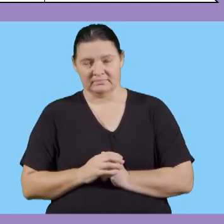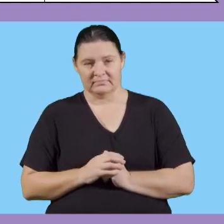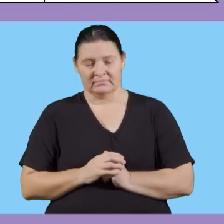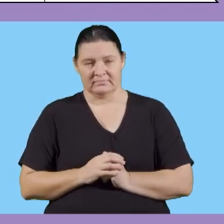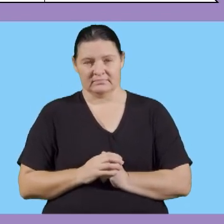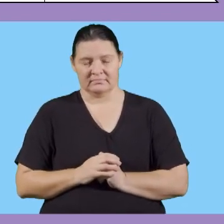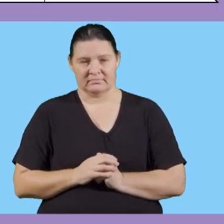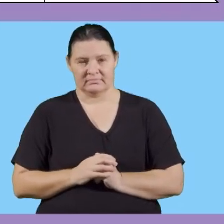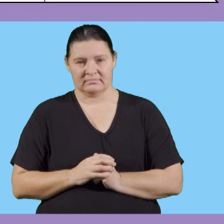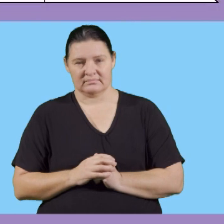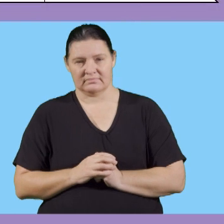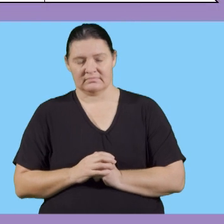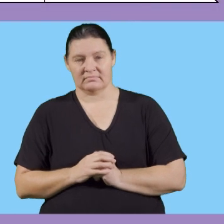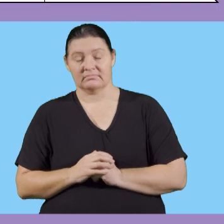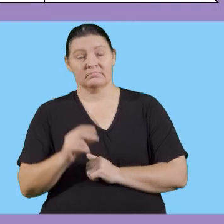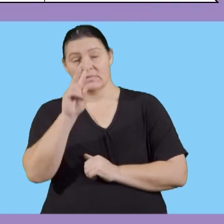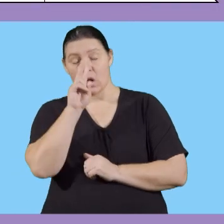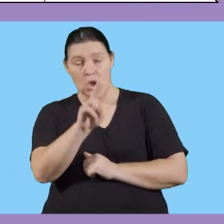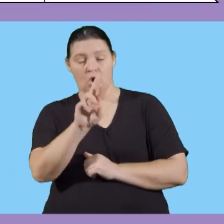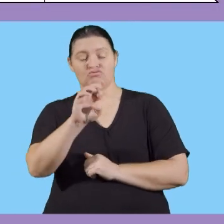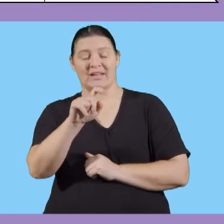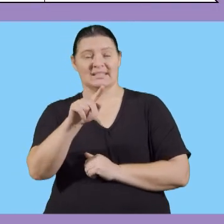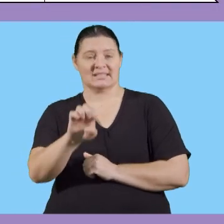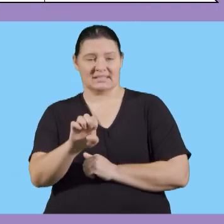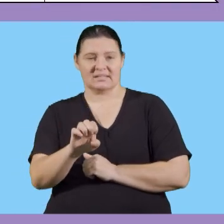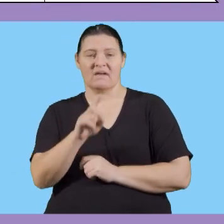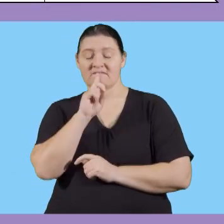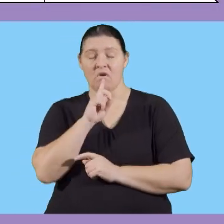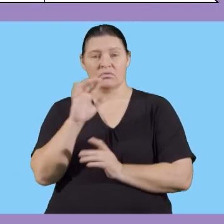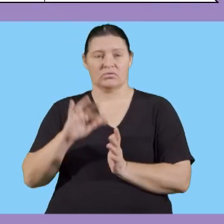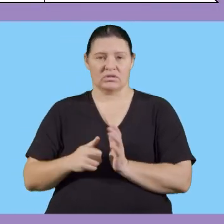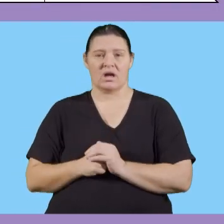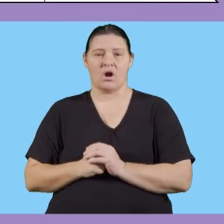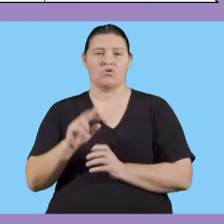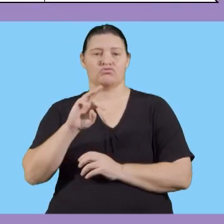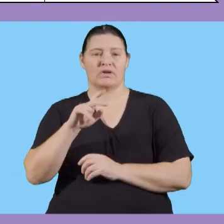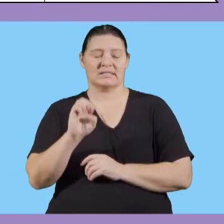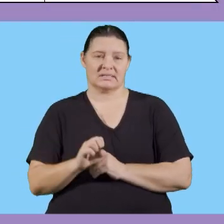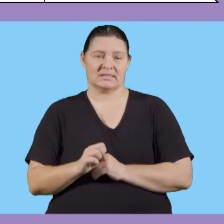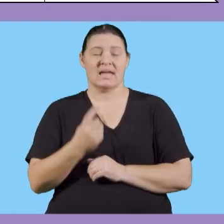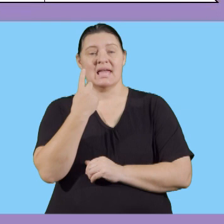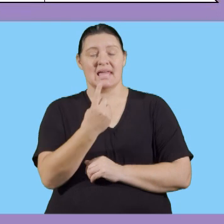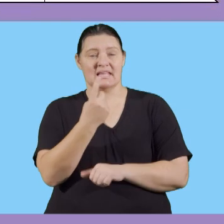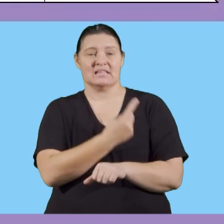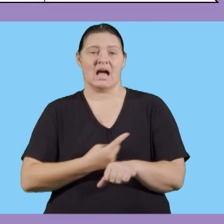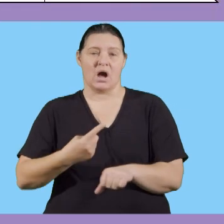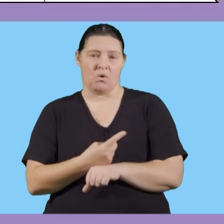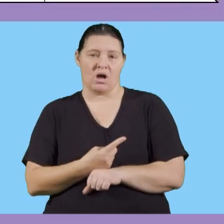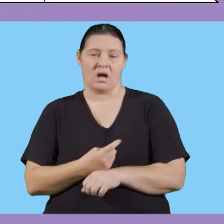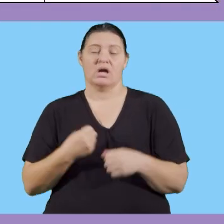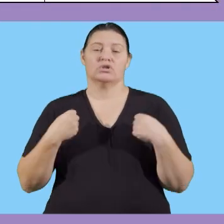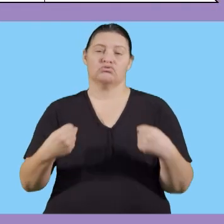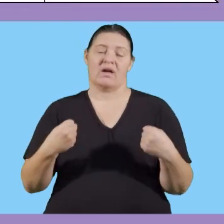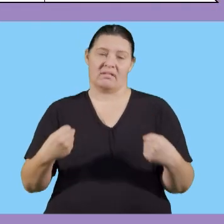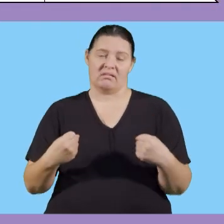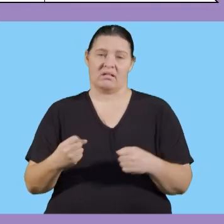going to be in kilometers. And when we look at the rate for this scenario, our rate is that every hour this bus was